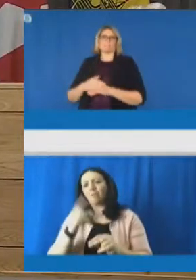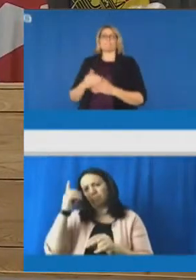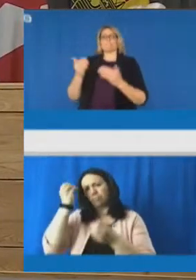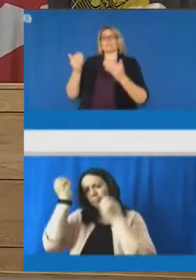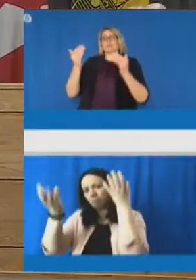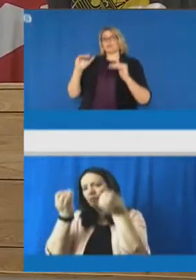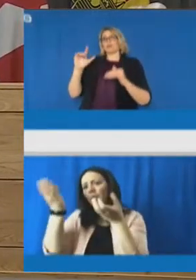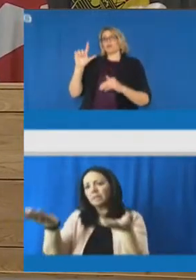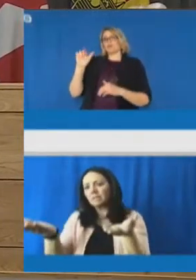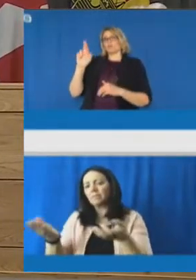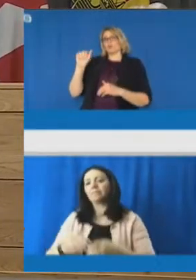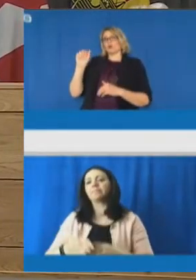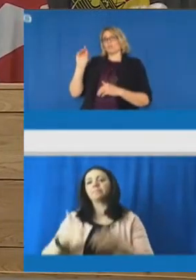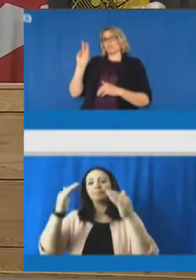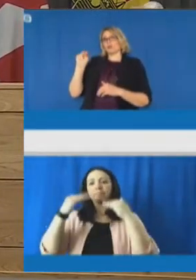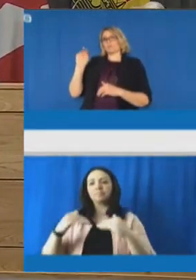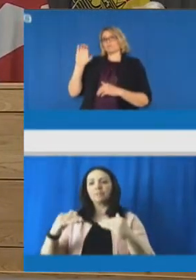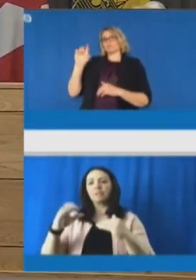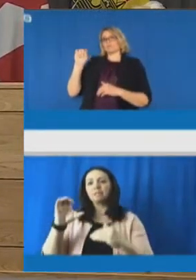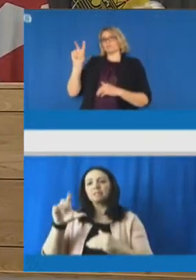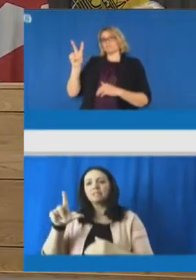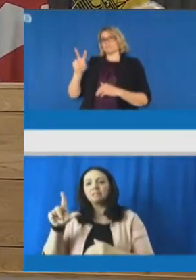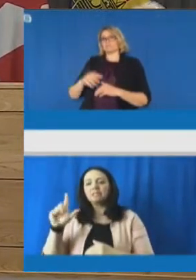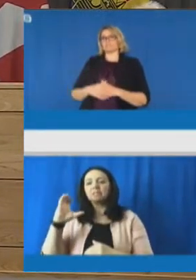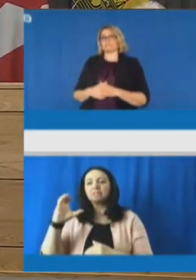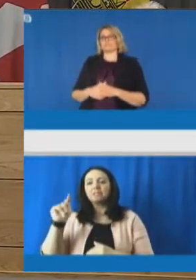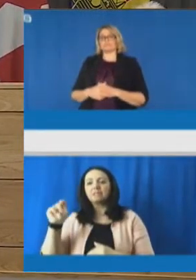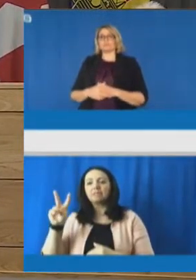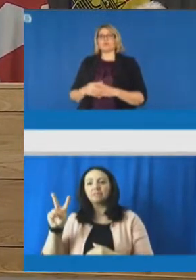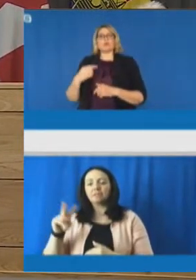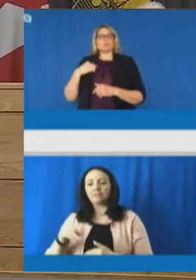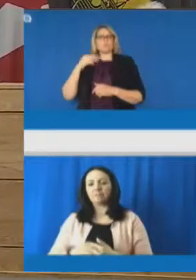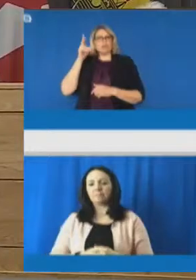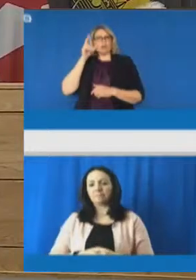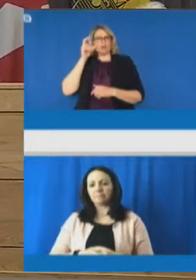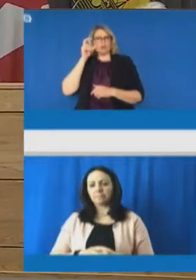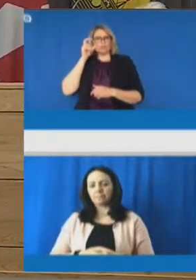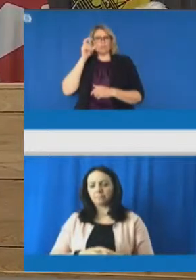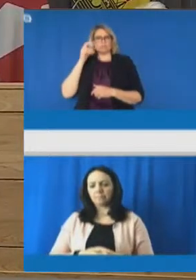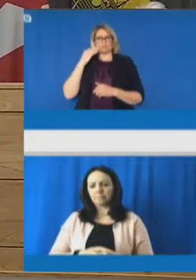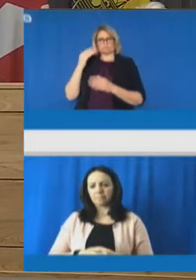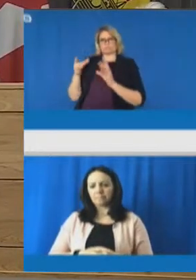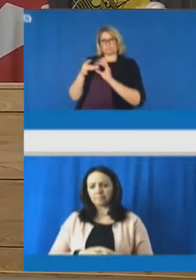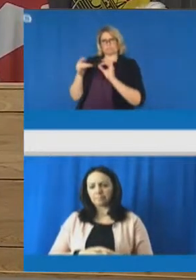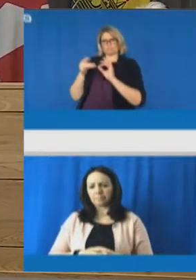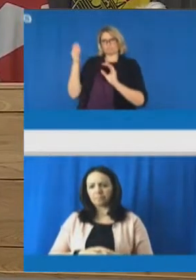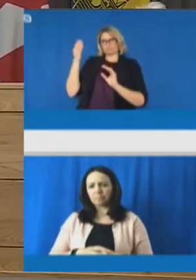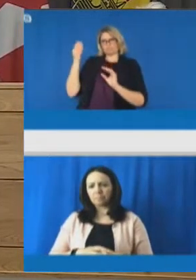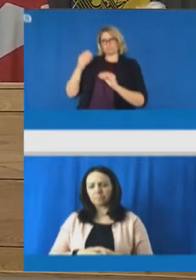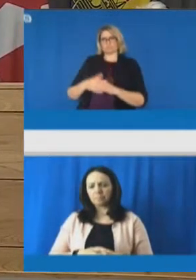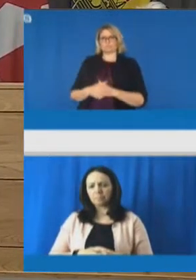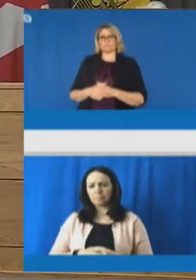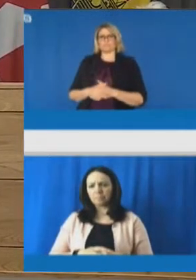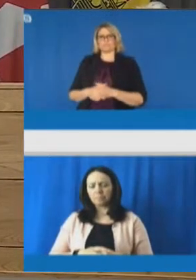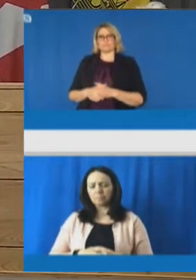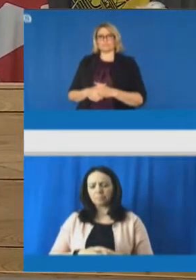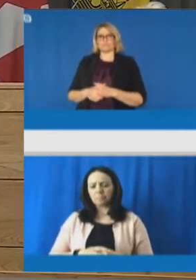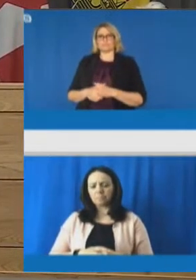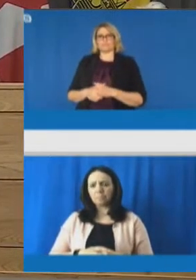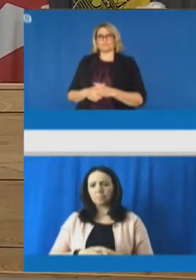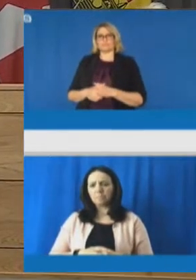I wonder if you're encouraging as many pharmacists to get it as possible, or what's kind of your plans for